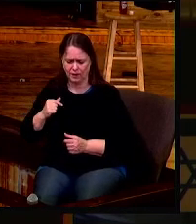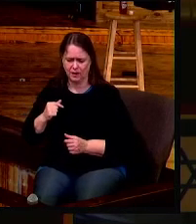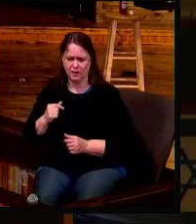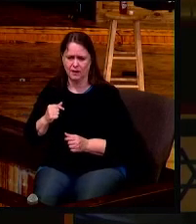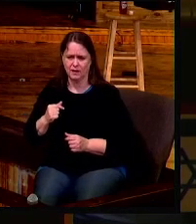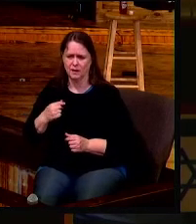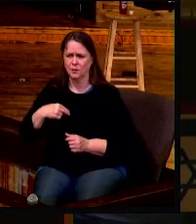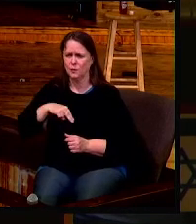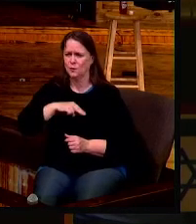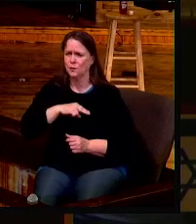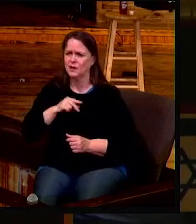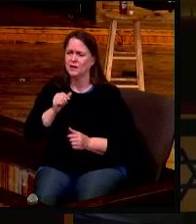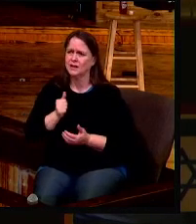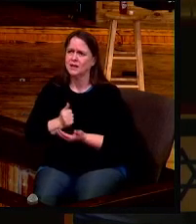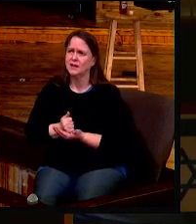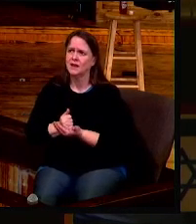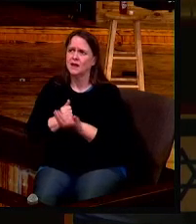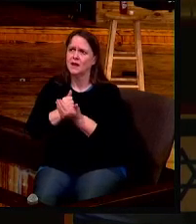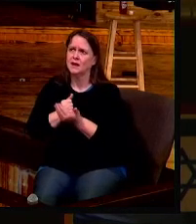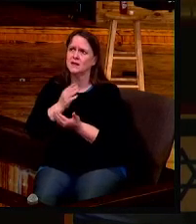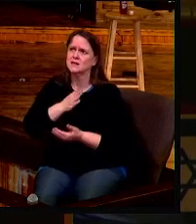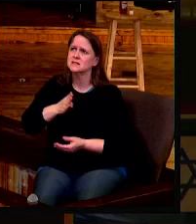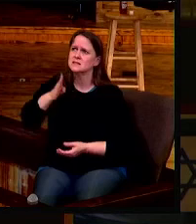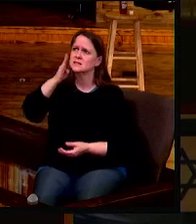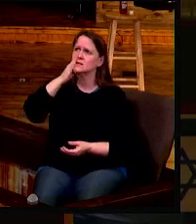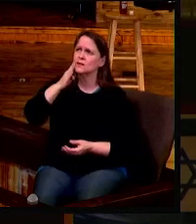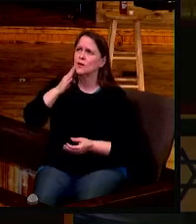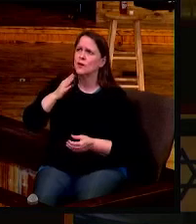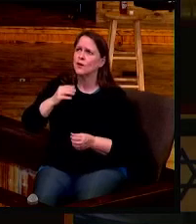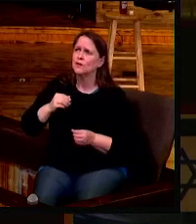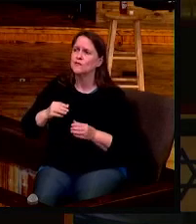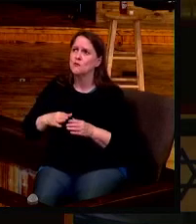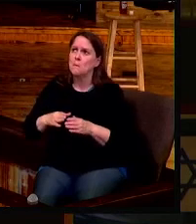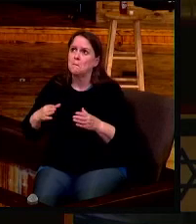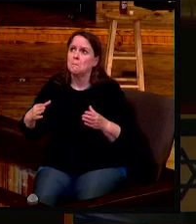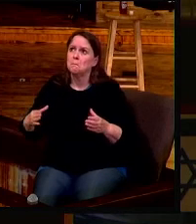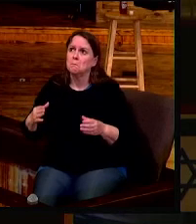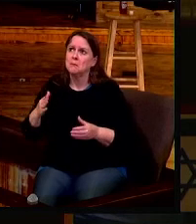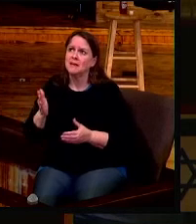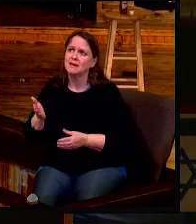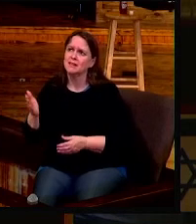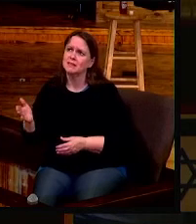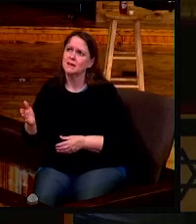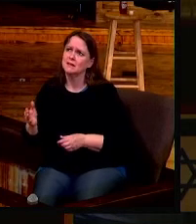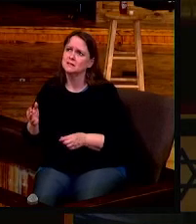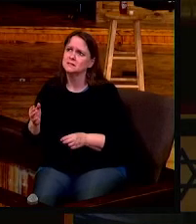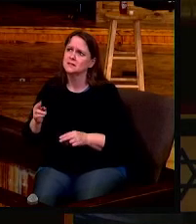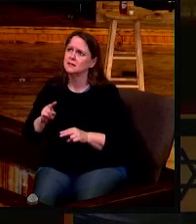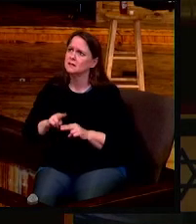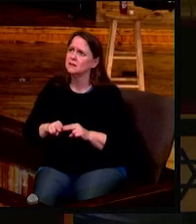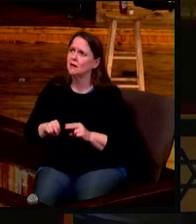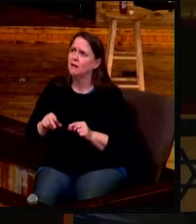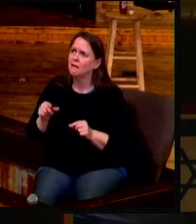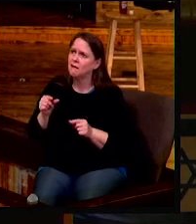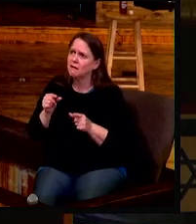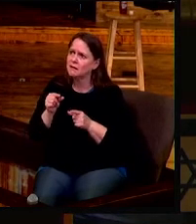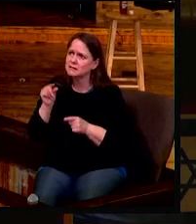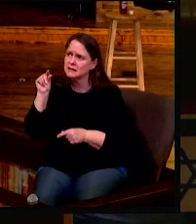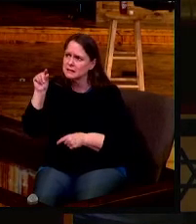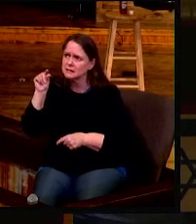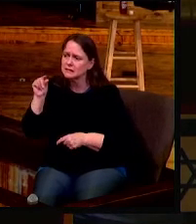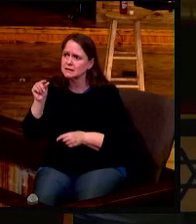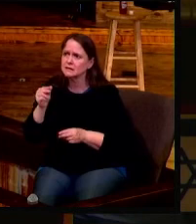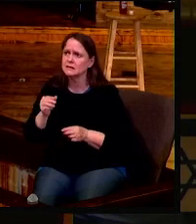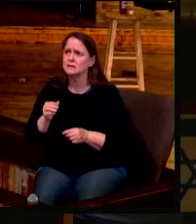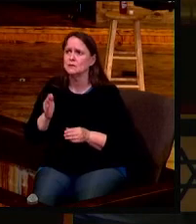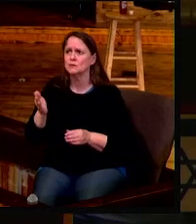But you know that every day he's sitting back talking to us, loving on us, trying to build us up with the words of affirmation, trying to drown